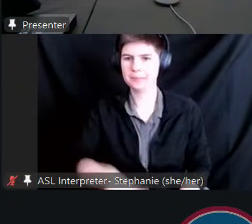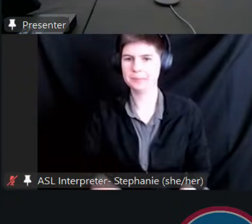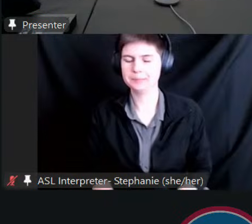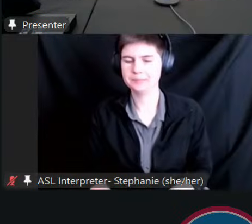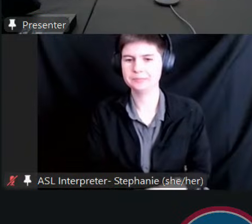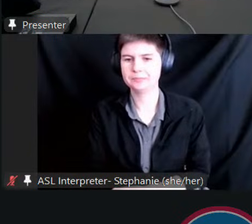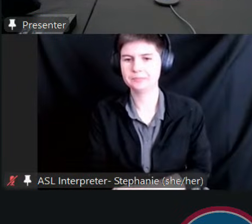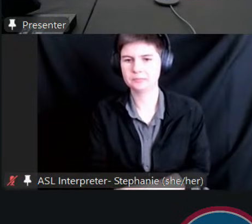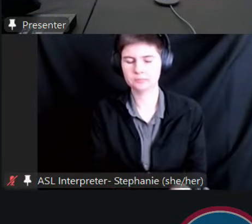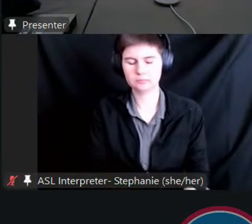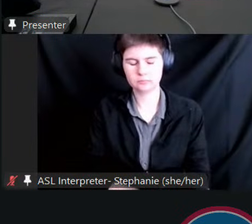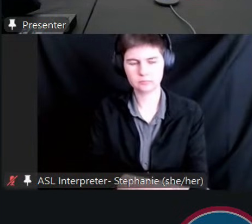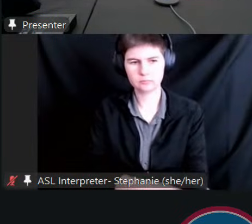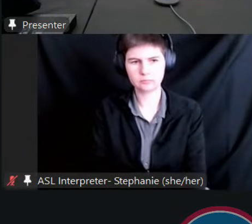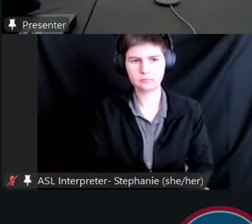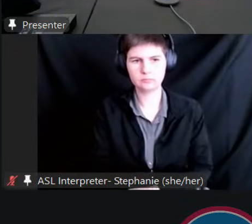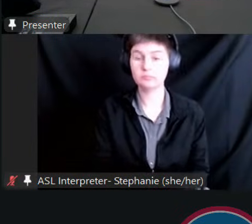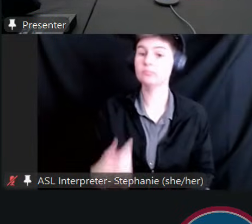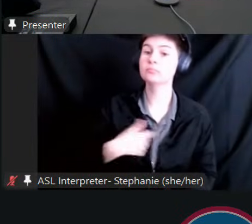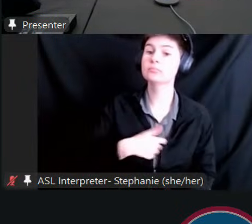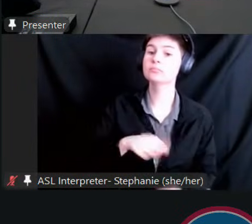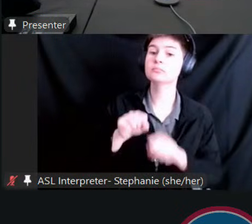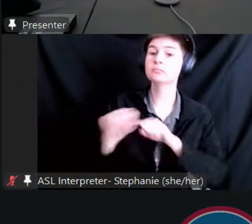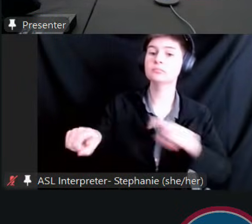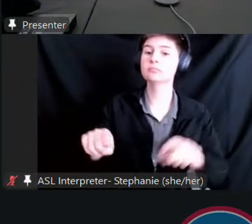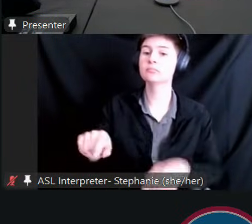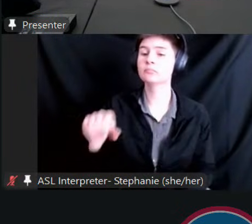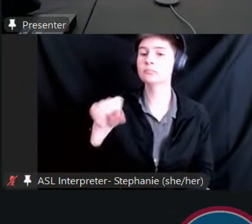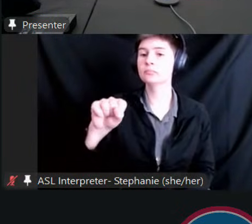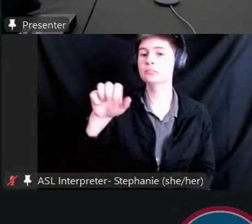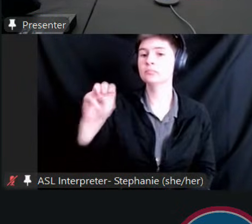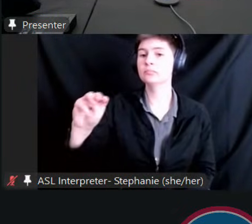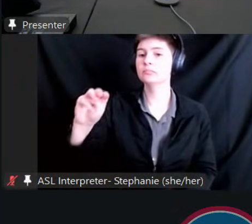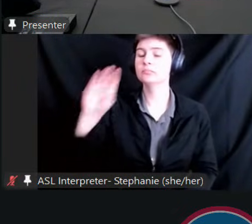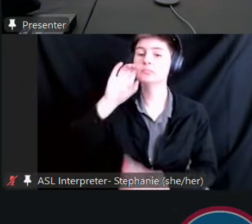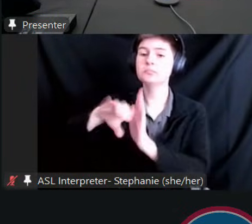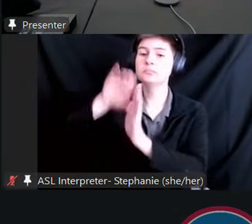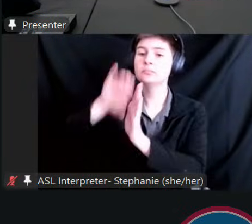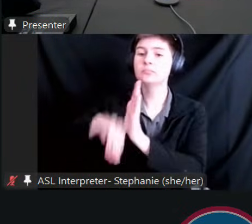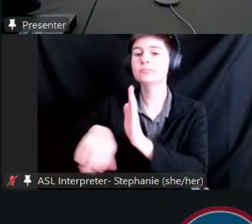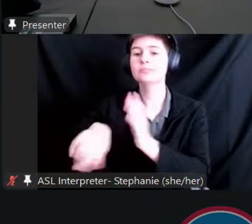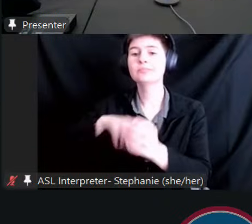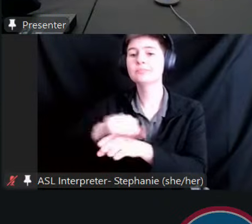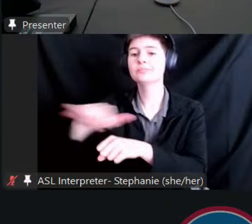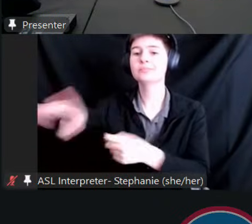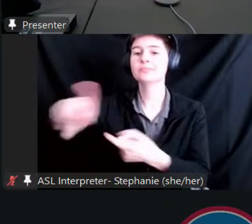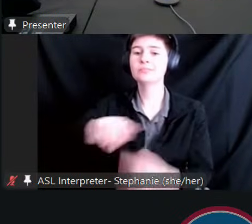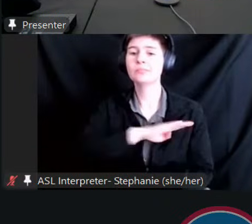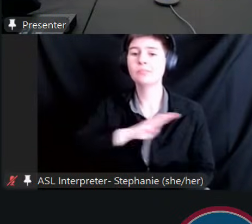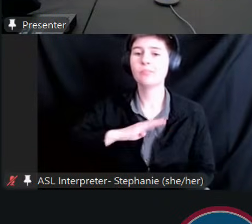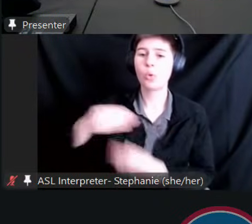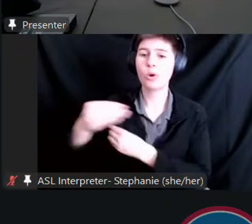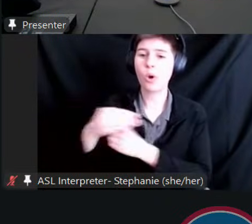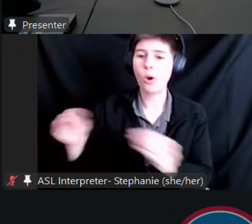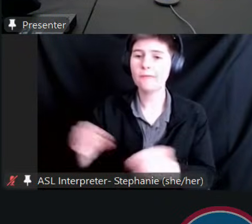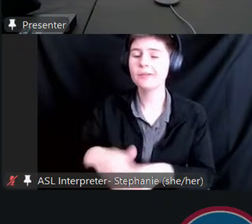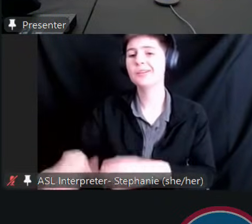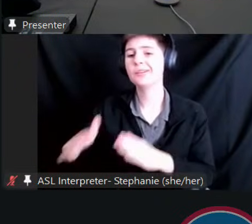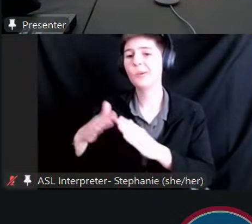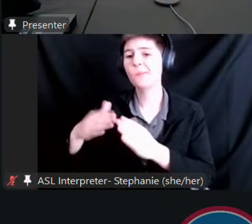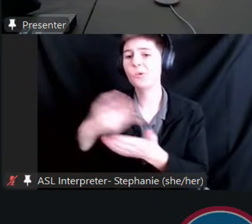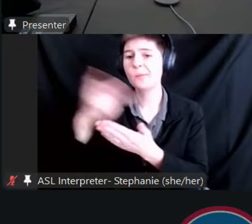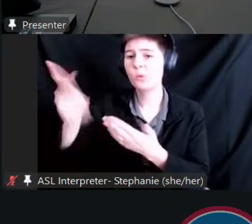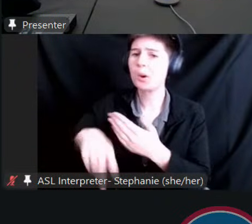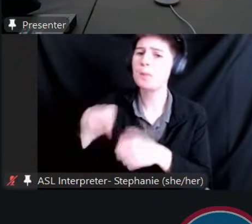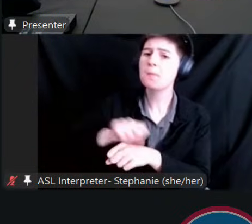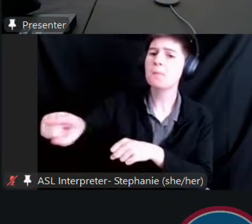sent social media graphics to ward offices and community-based organizations and asked them to post it as well, just to get the